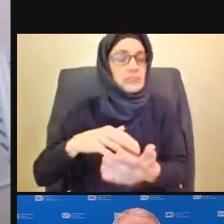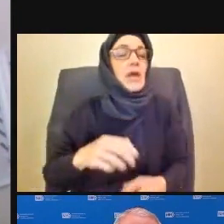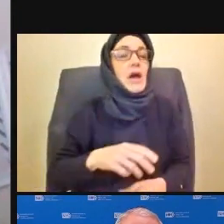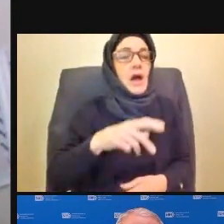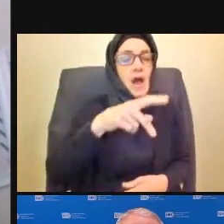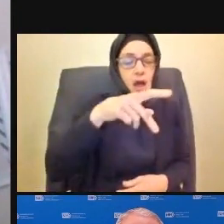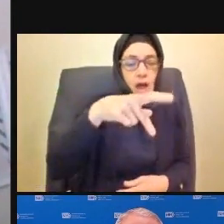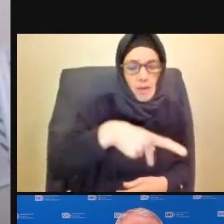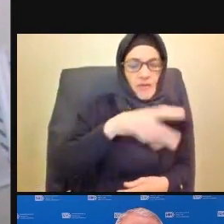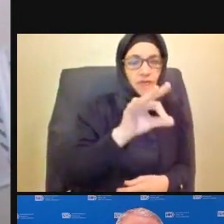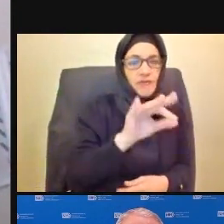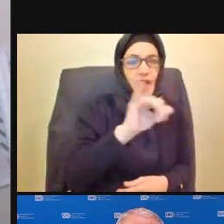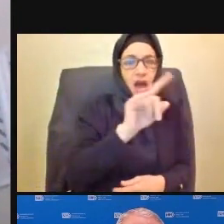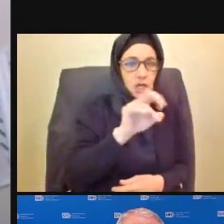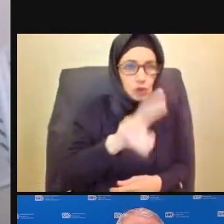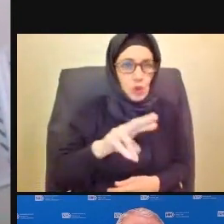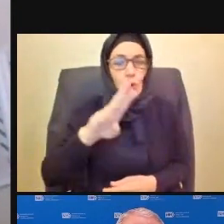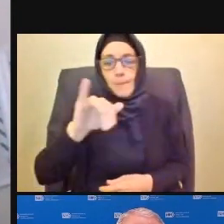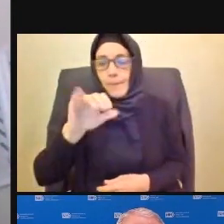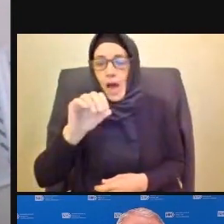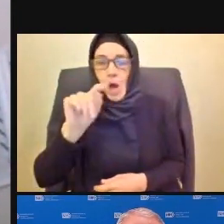to 17 fit under this plan?